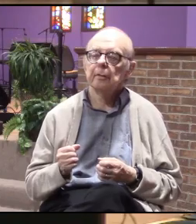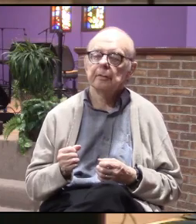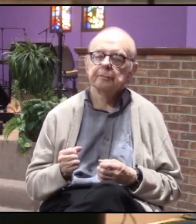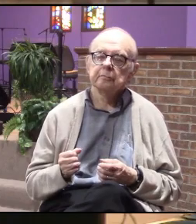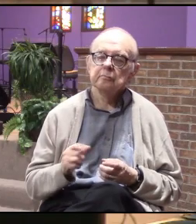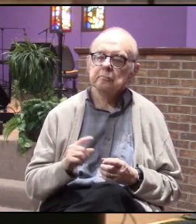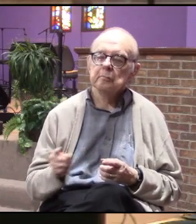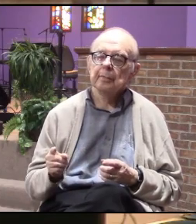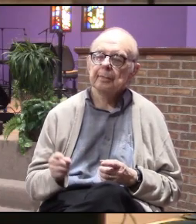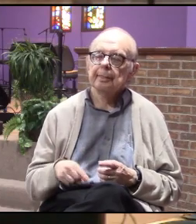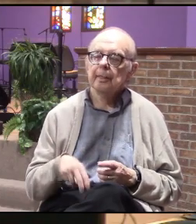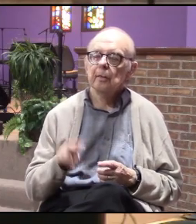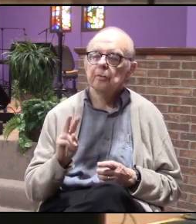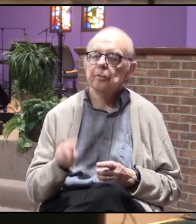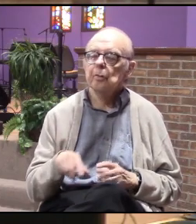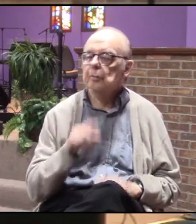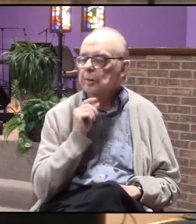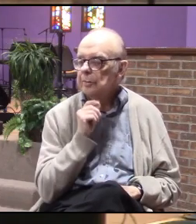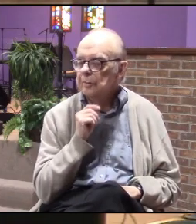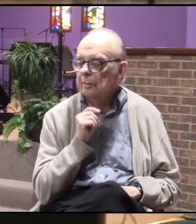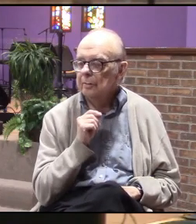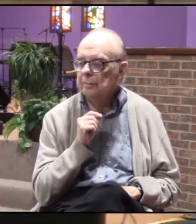So if there was only 2 birds